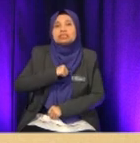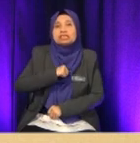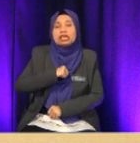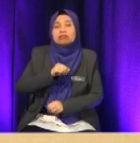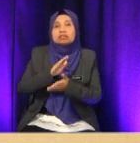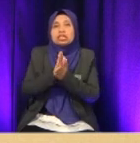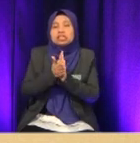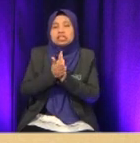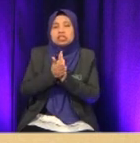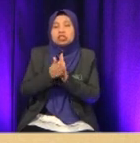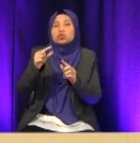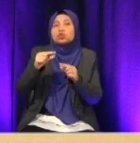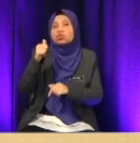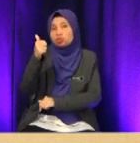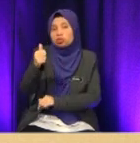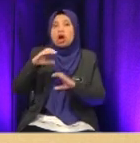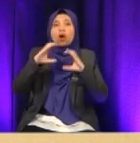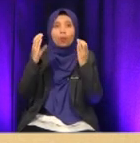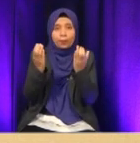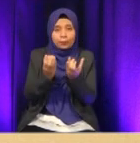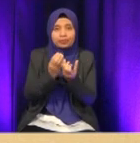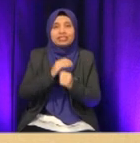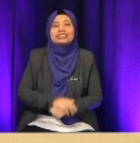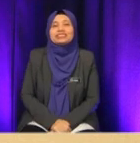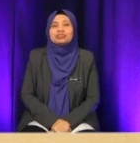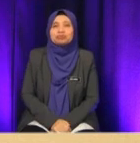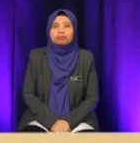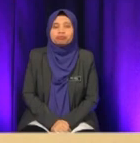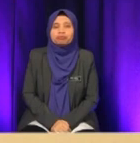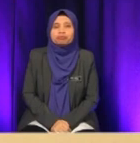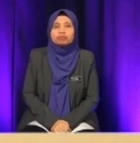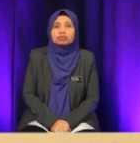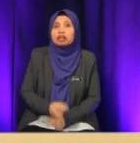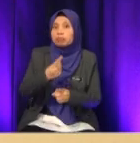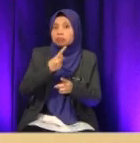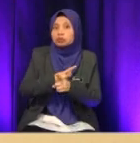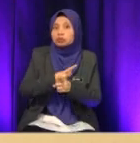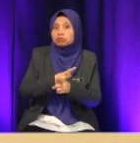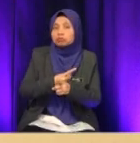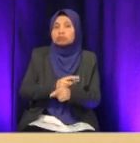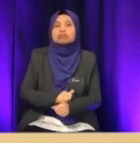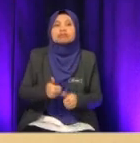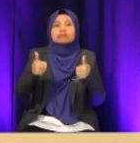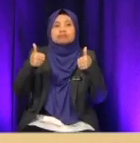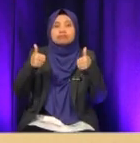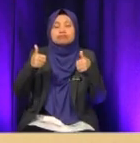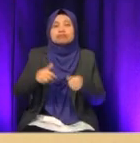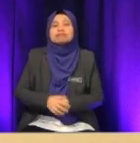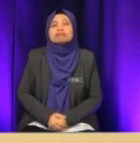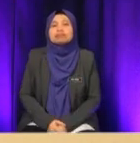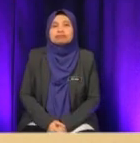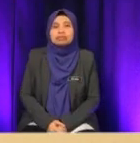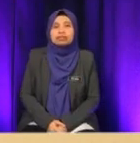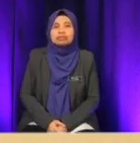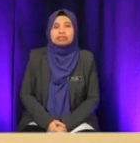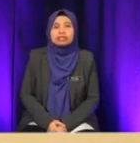whole community. Mm-hmm. All right, so why don't we check the answer? Is it true? Well done, Anne. Definitely a good